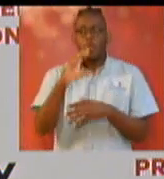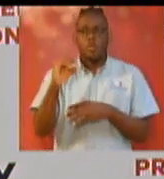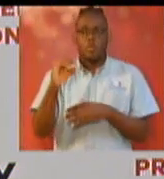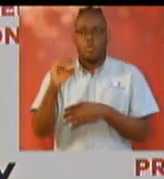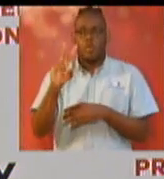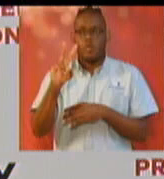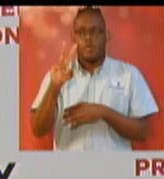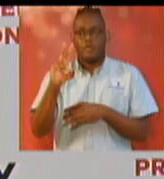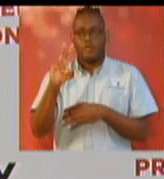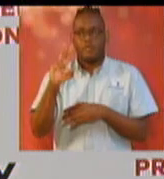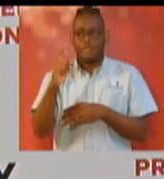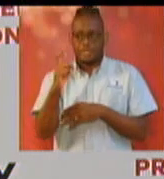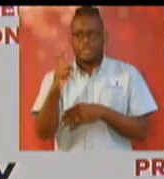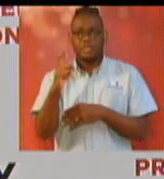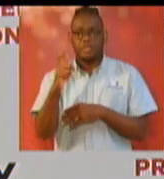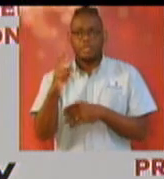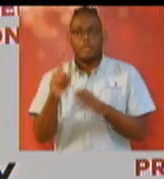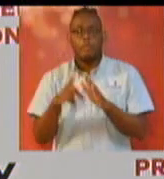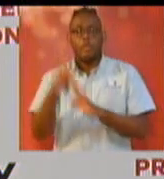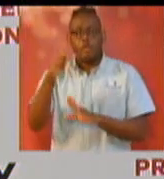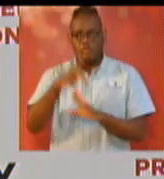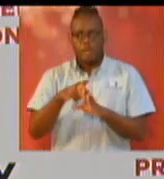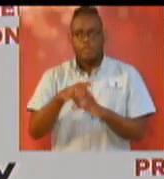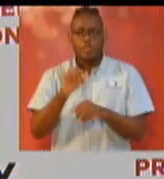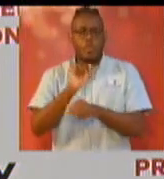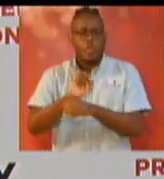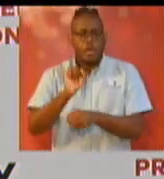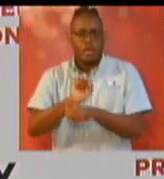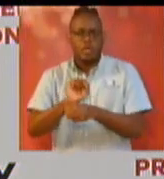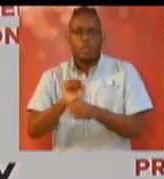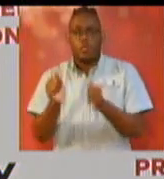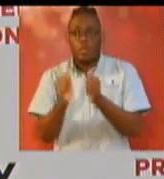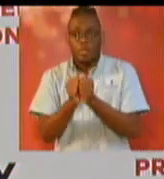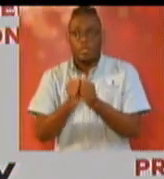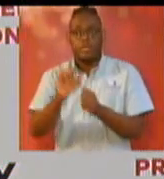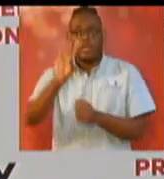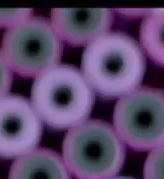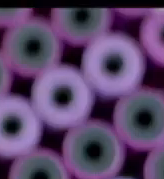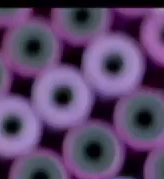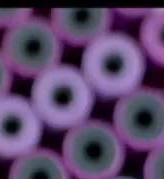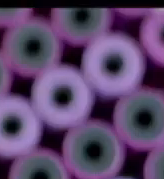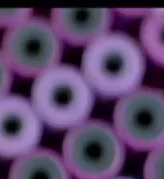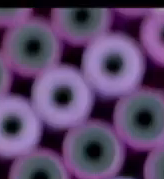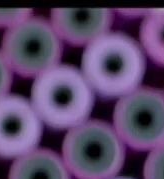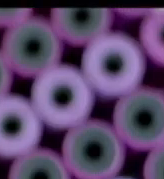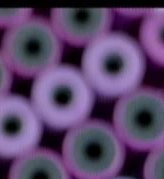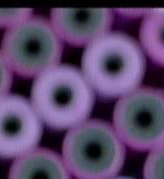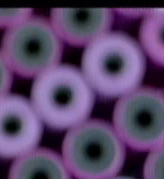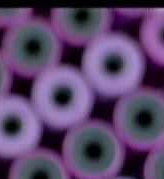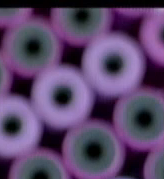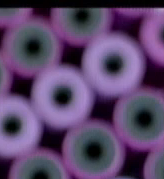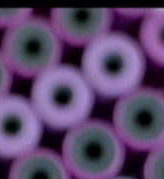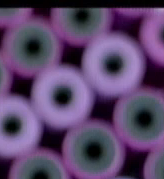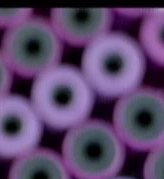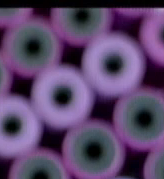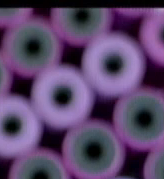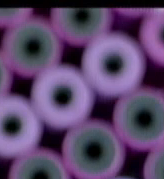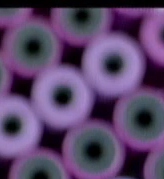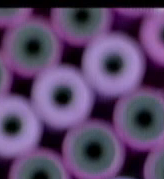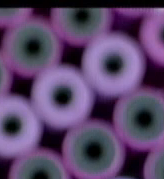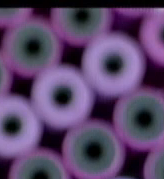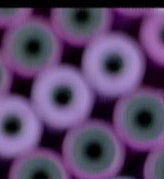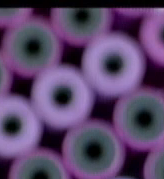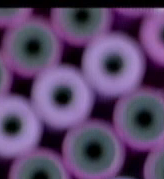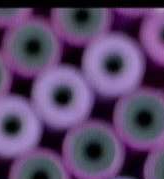the auspices of the WHO, of which Trinidad and Tobago is a member. In the past 2 weeks, there have been 2